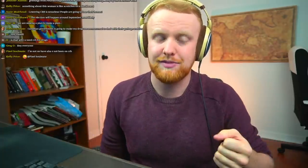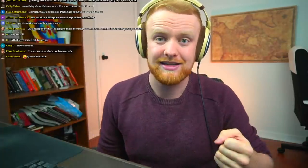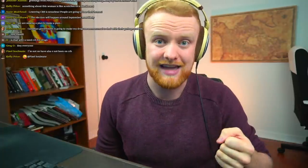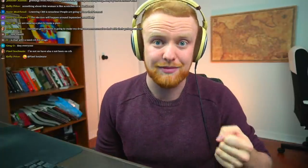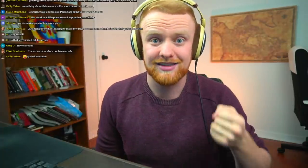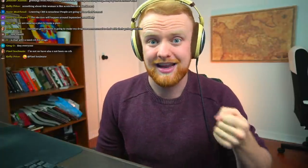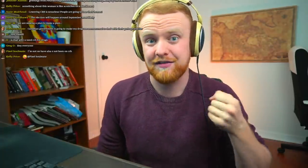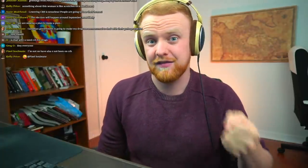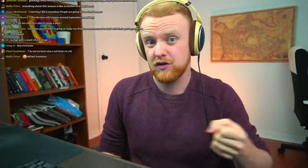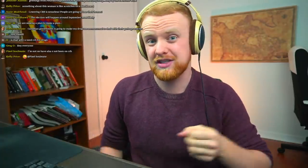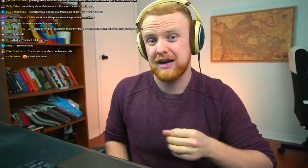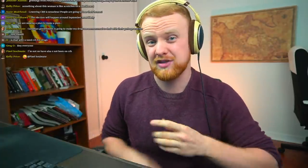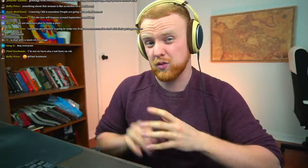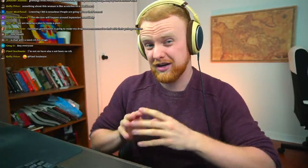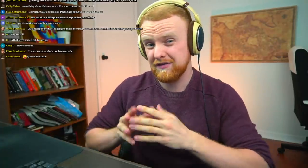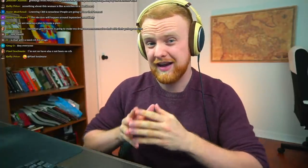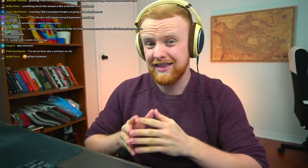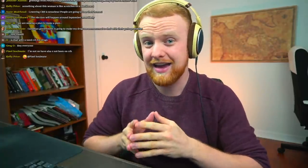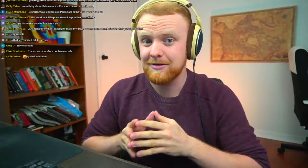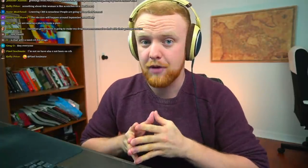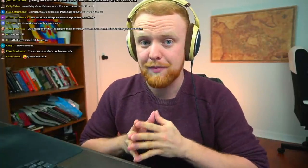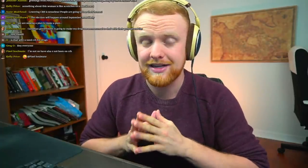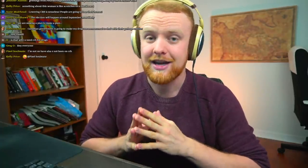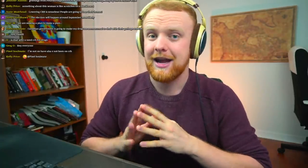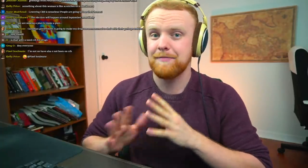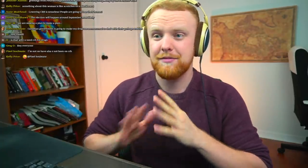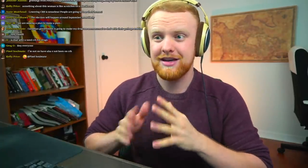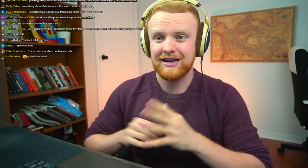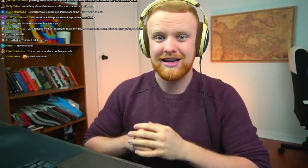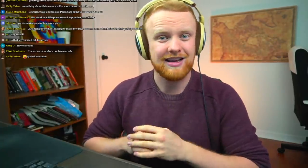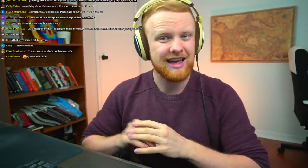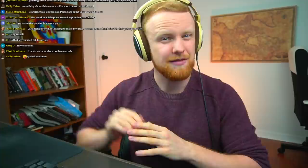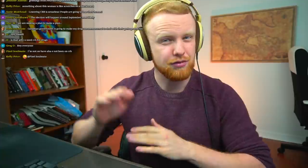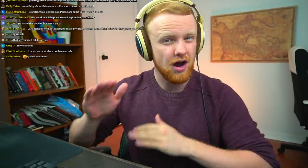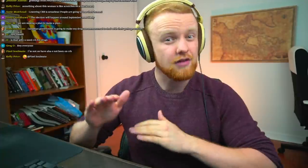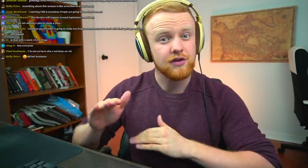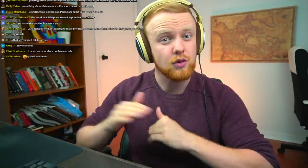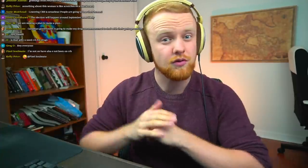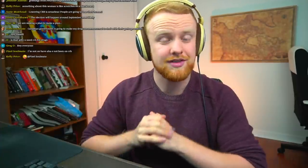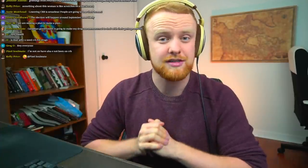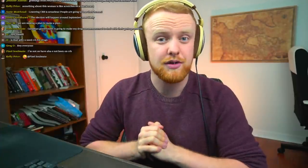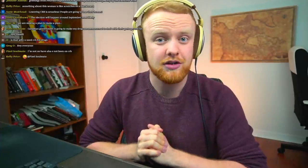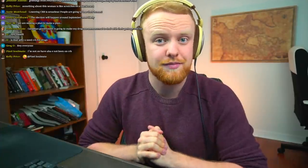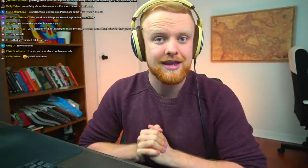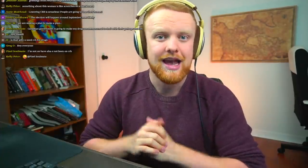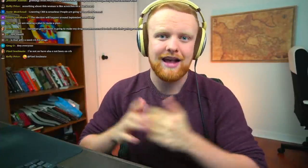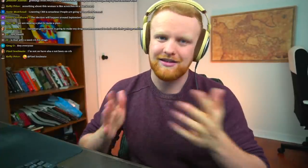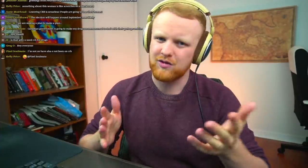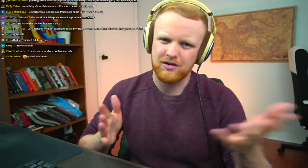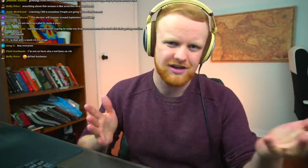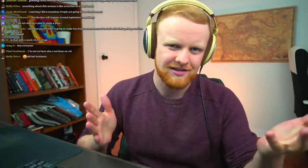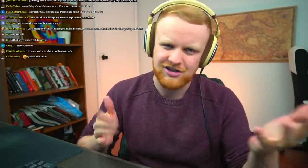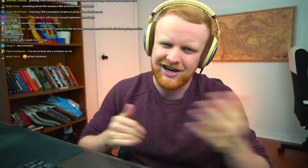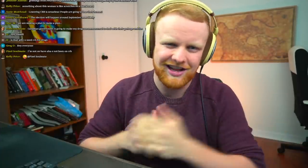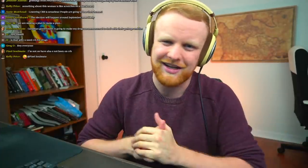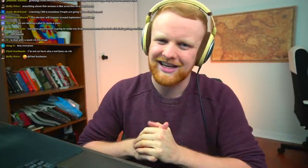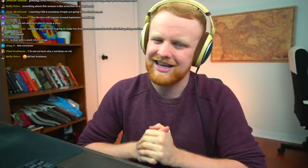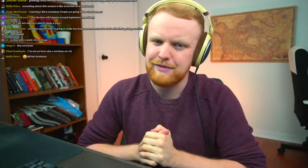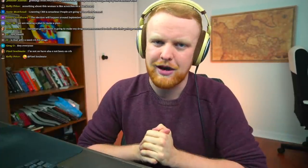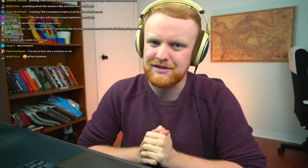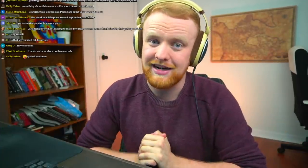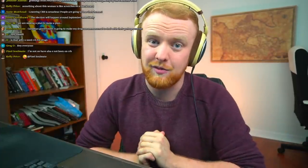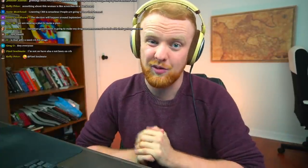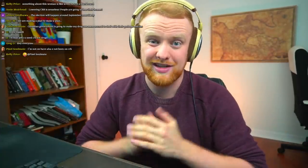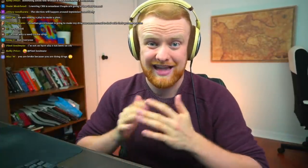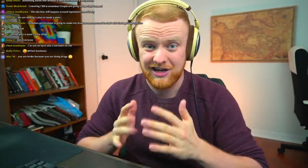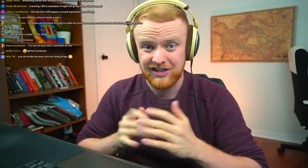what has been tabled today for the first time. So we're going to find that in a moment and maybe get a broad view of what this bill could be, and then, of course, on the channel and to keep